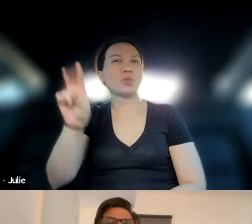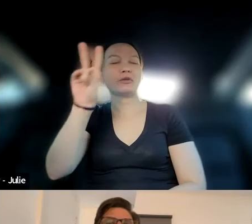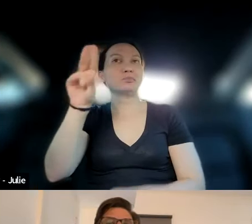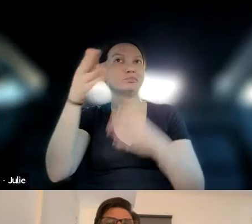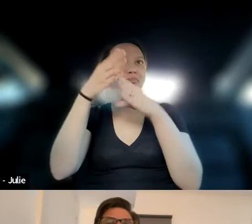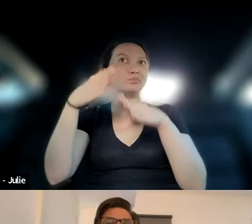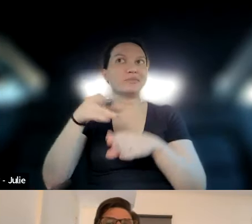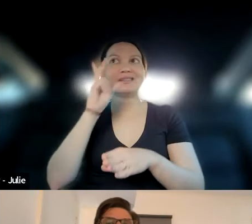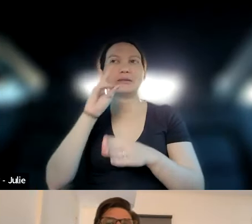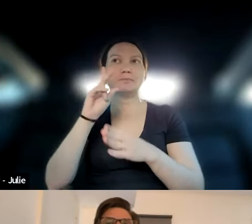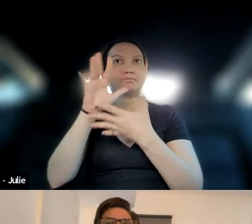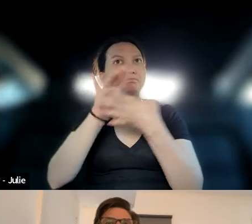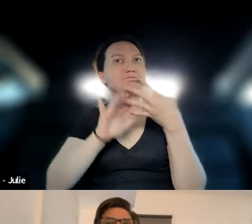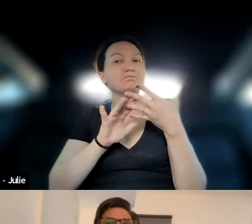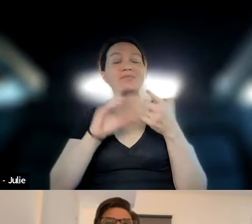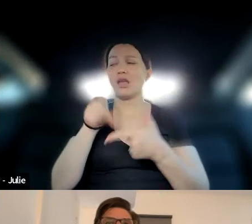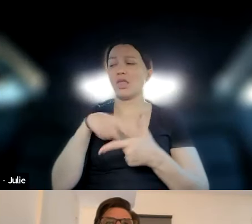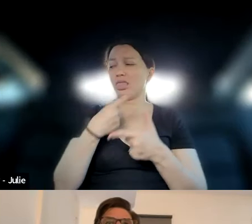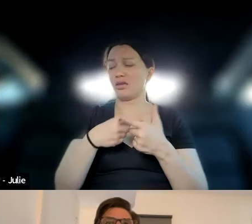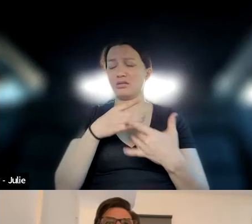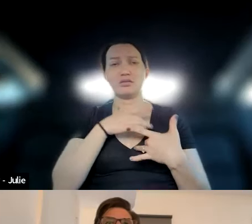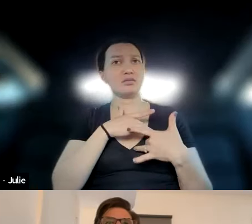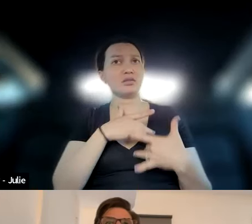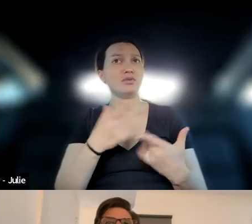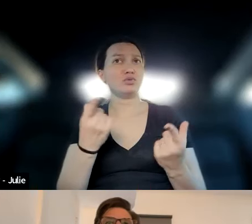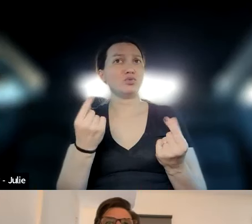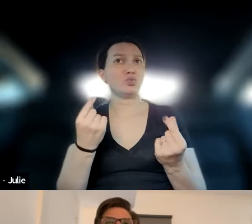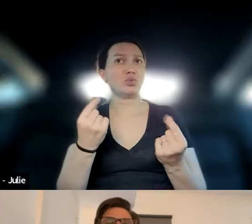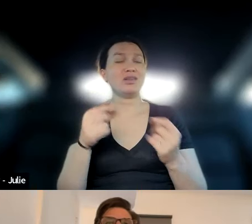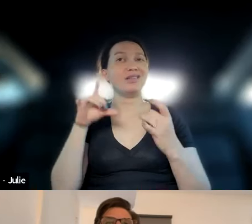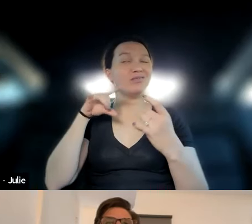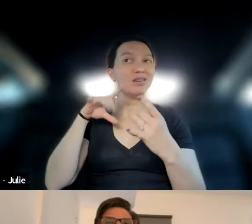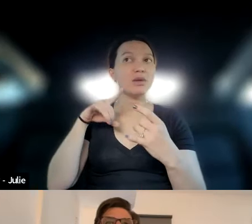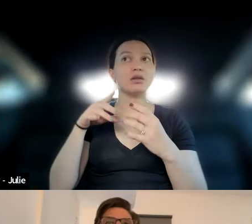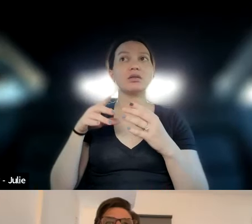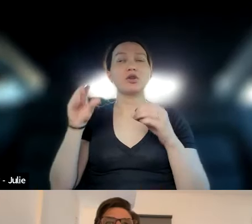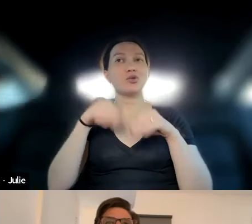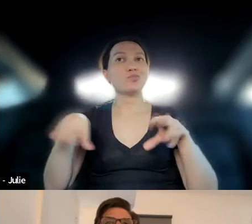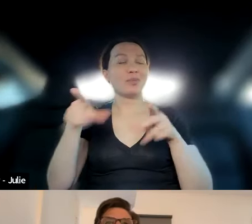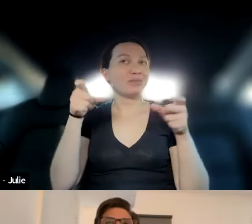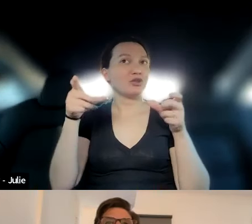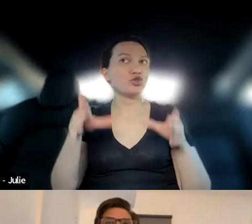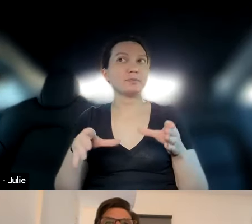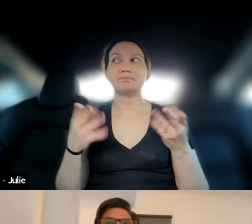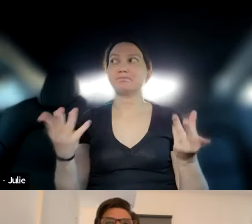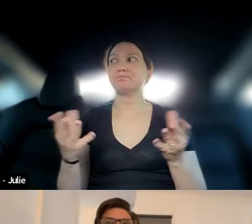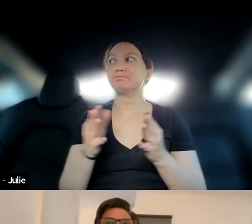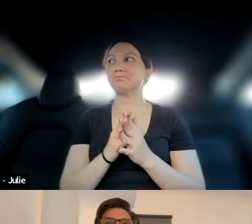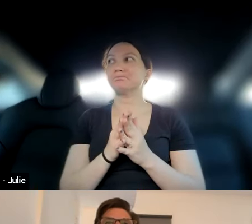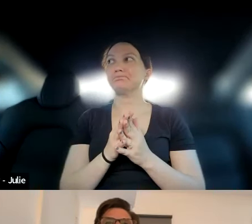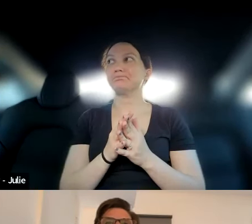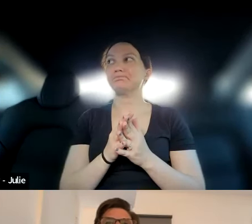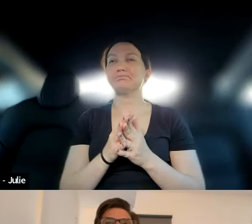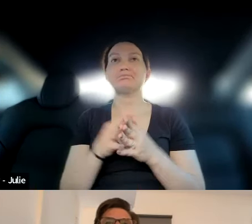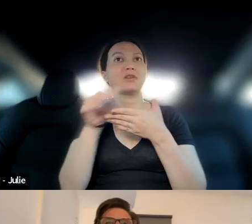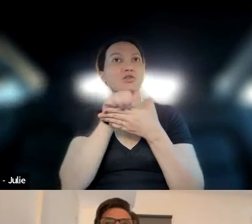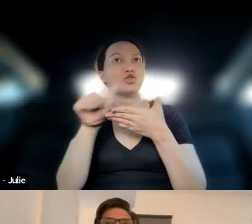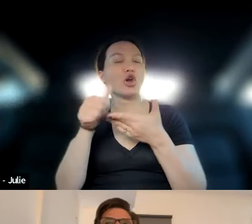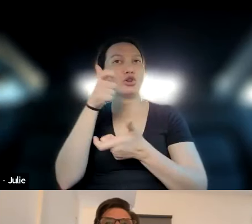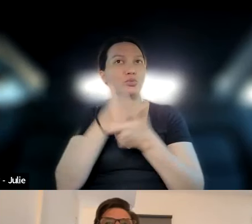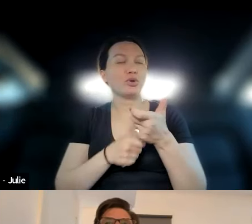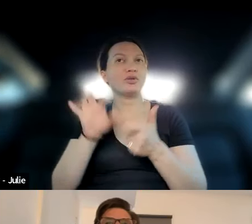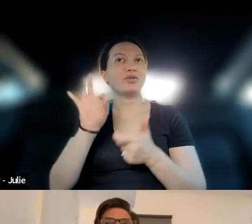you can see it. And then also typically what we get is we get feedback from our property manager as to, dollar per square feet